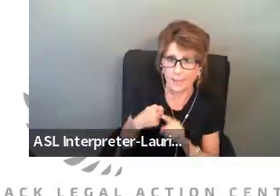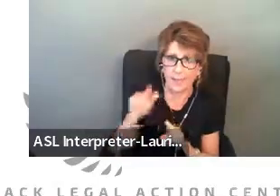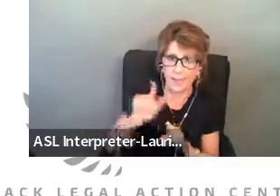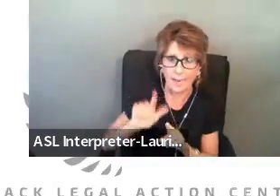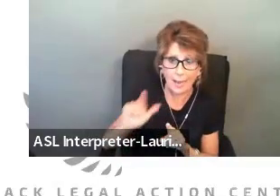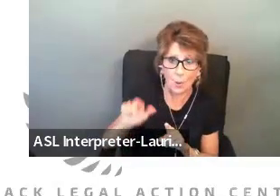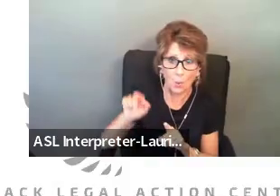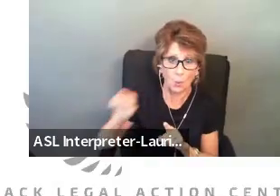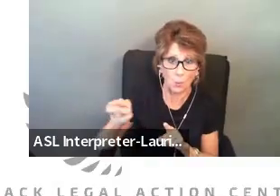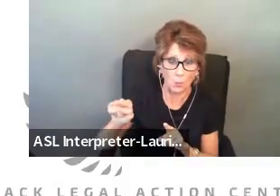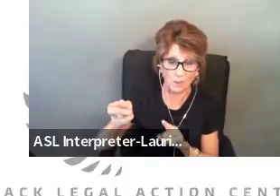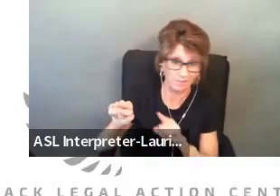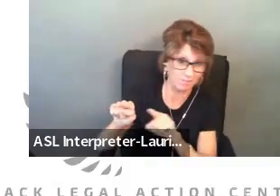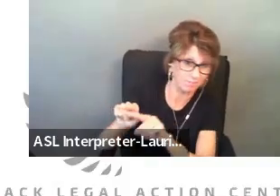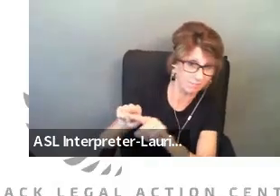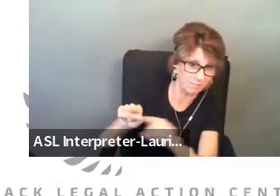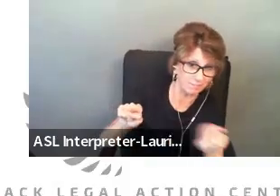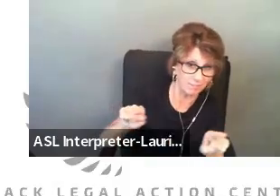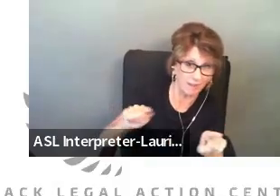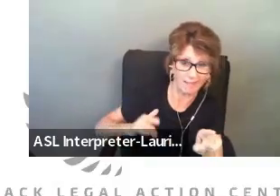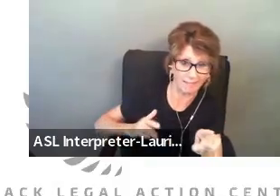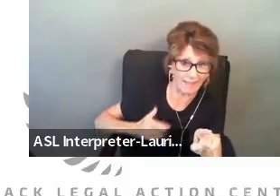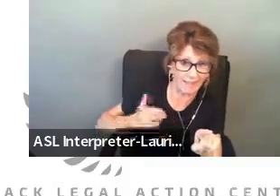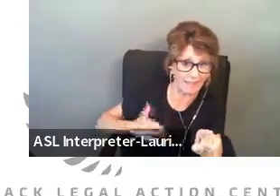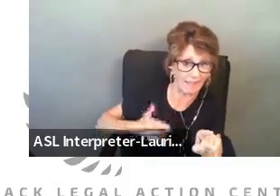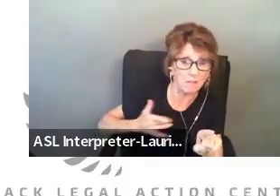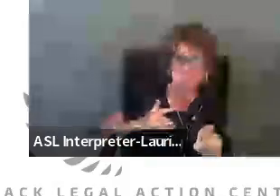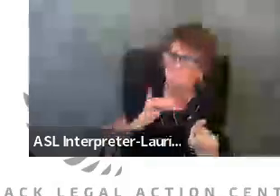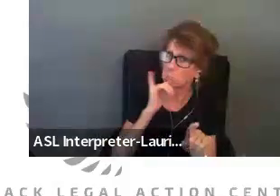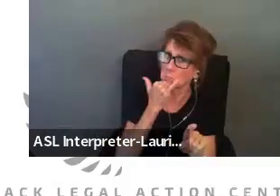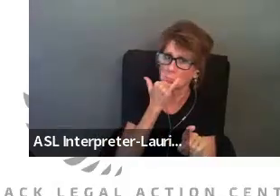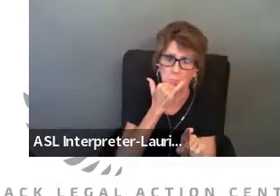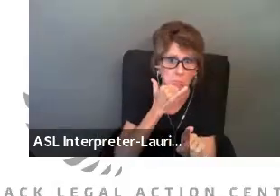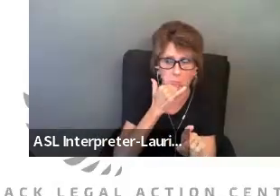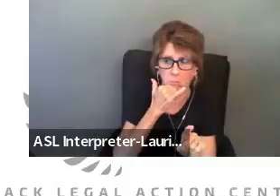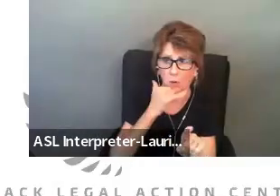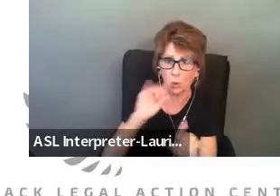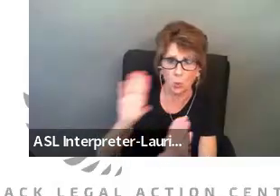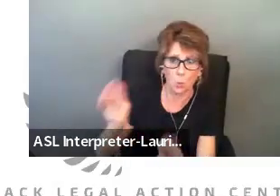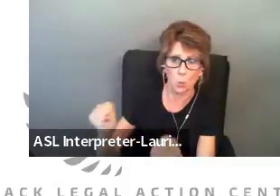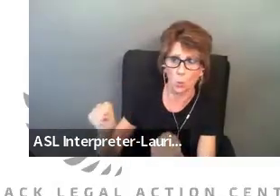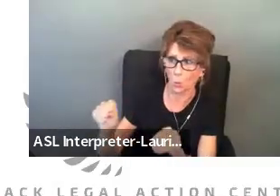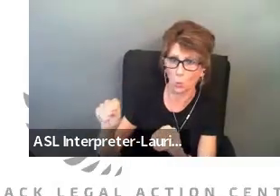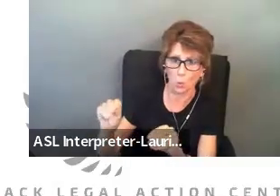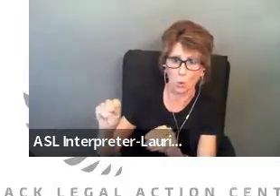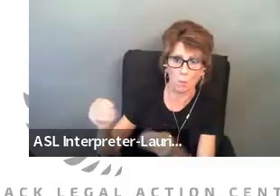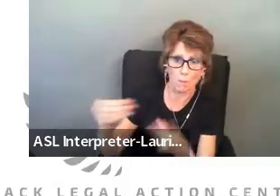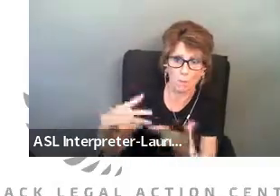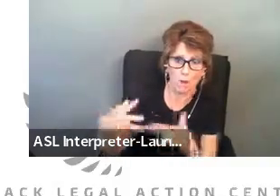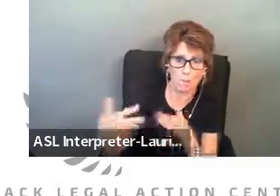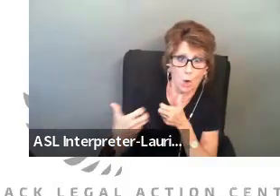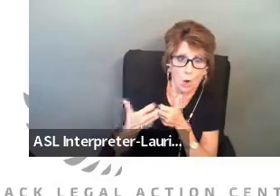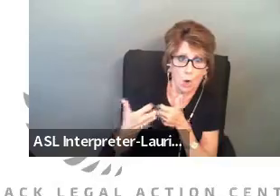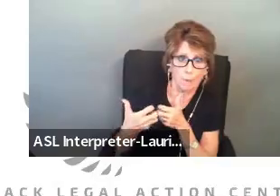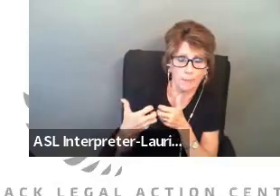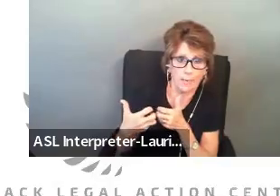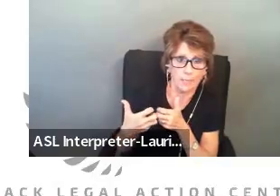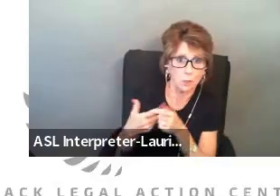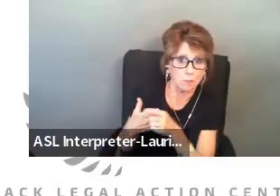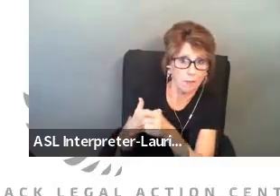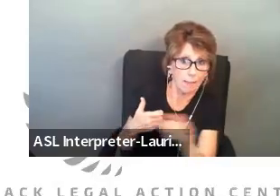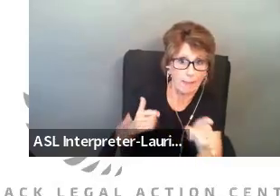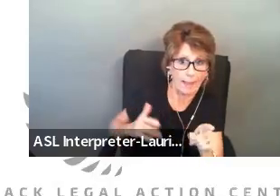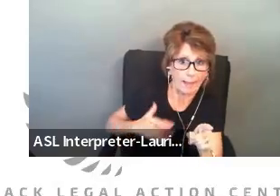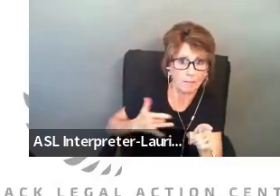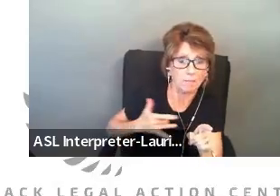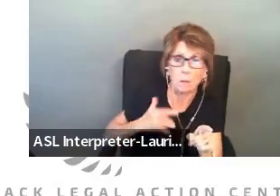how somebody else feels about you getting accommodation. That plays no part here. But the landlord is required to